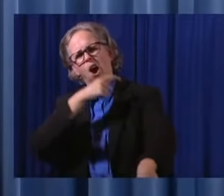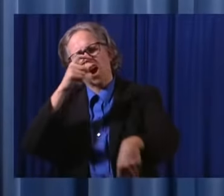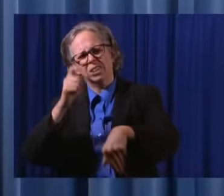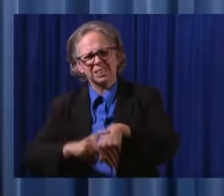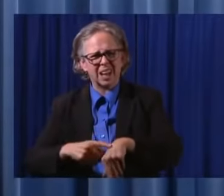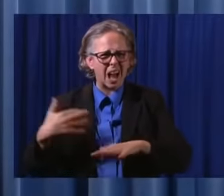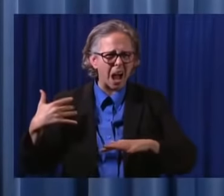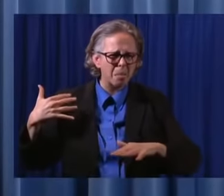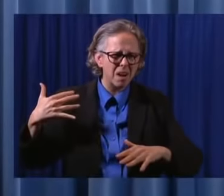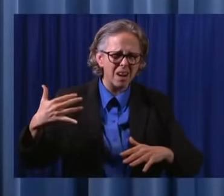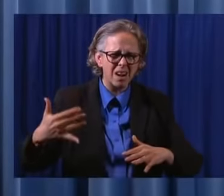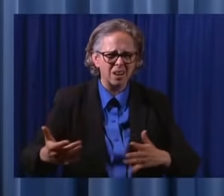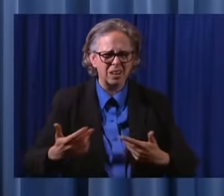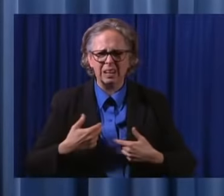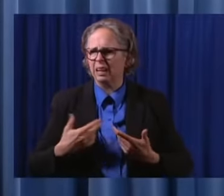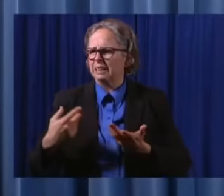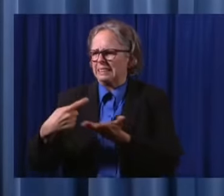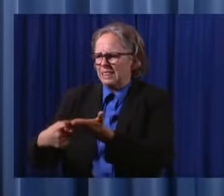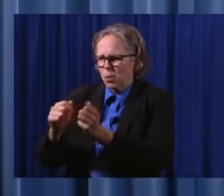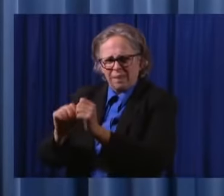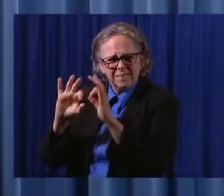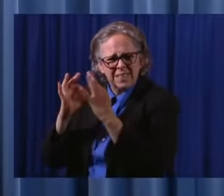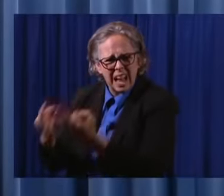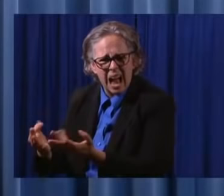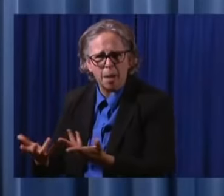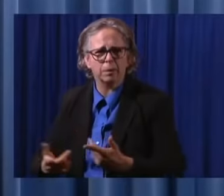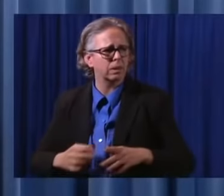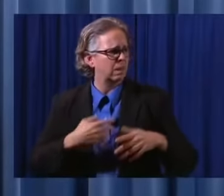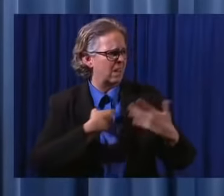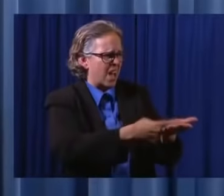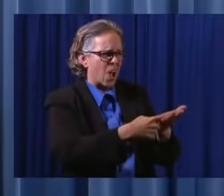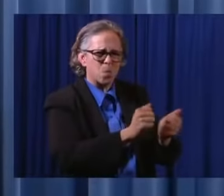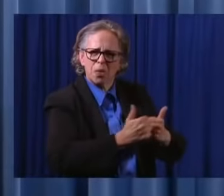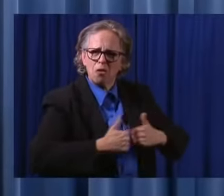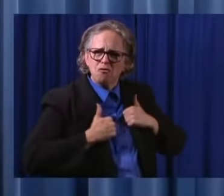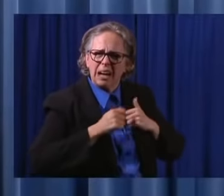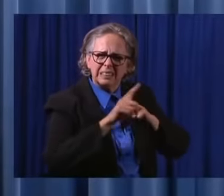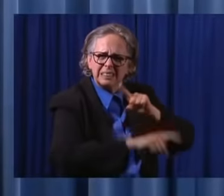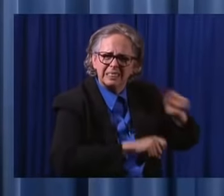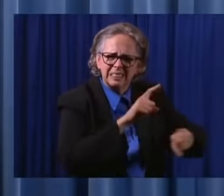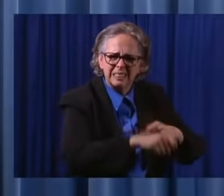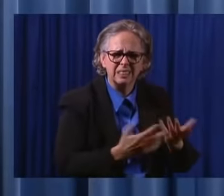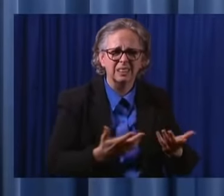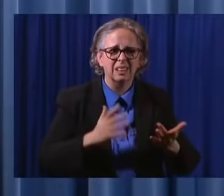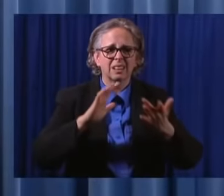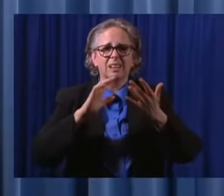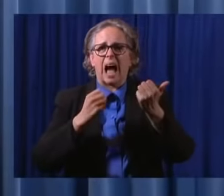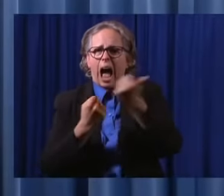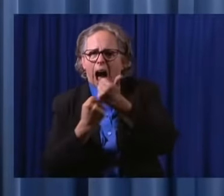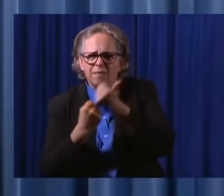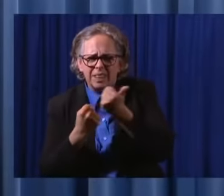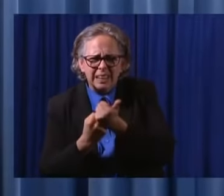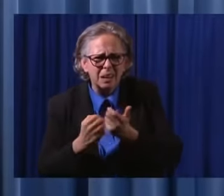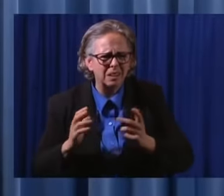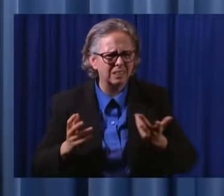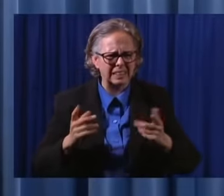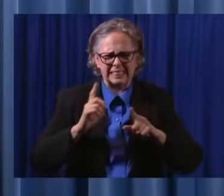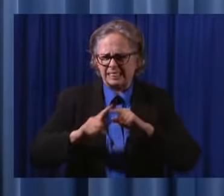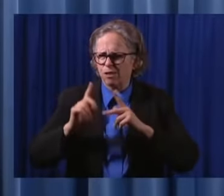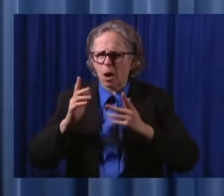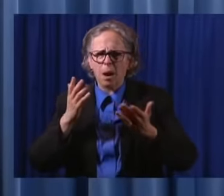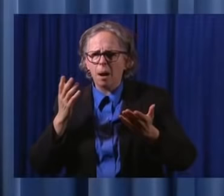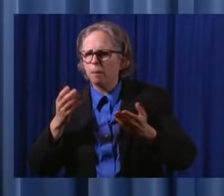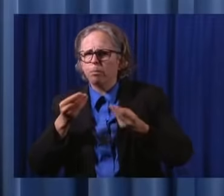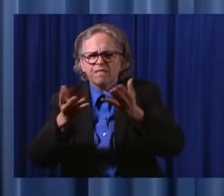residents. We looked at and consulted with advocates and providers in the aging and developmental disabilities